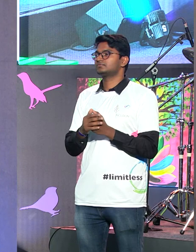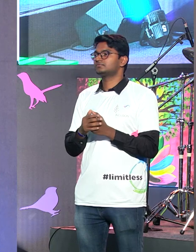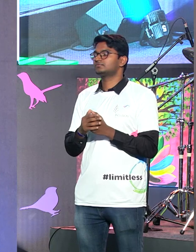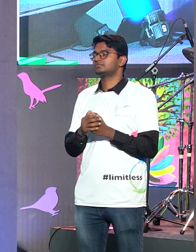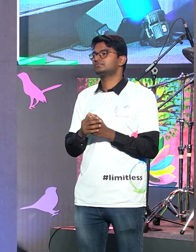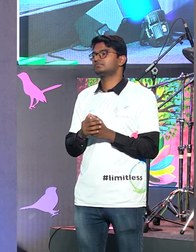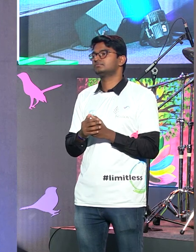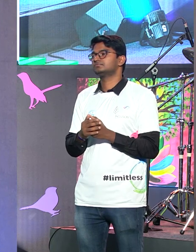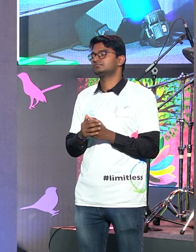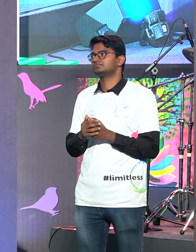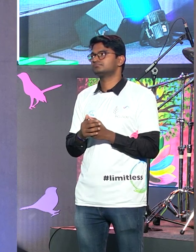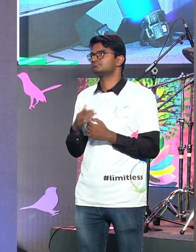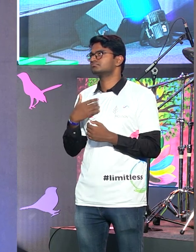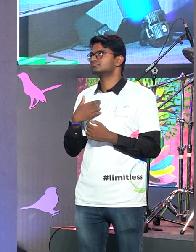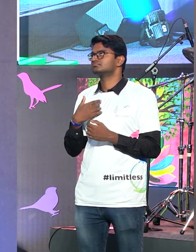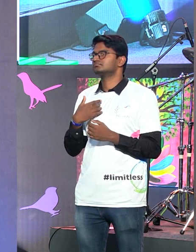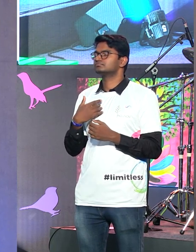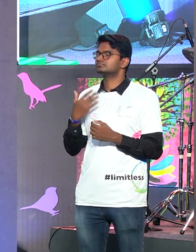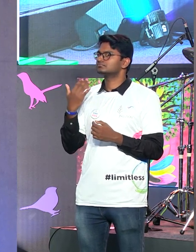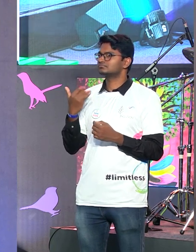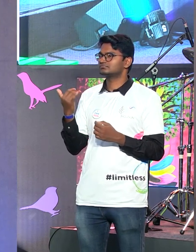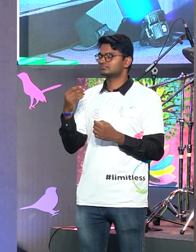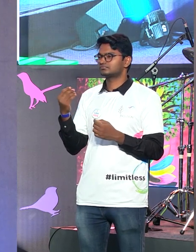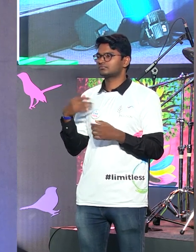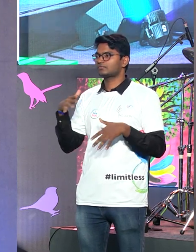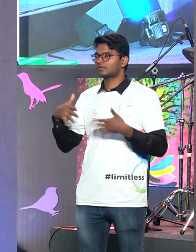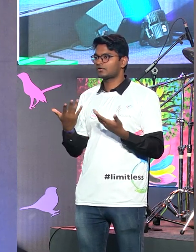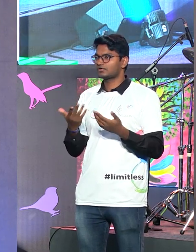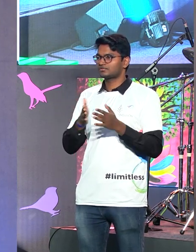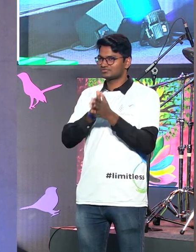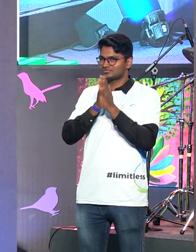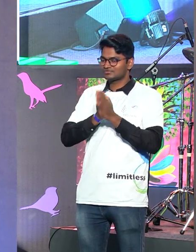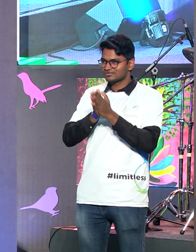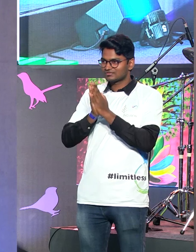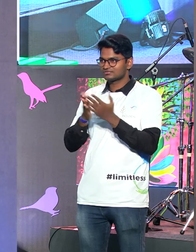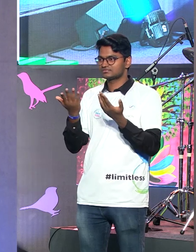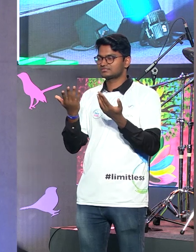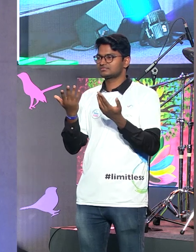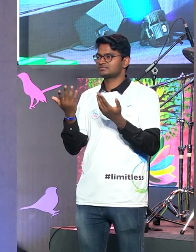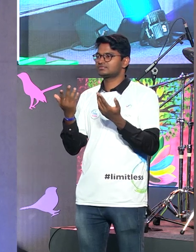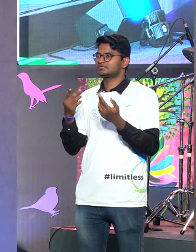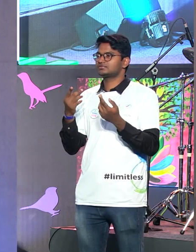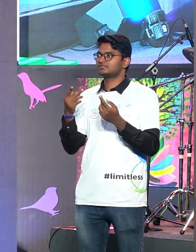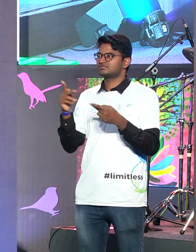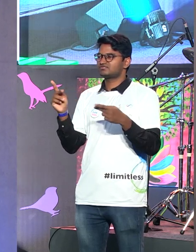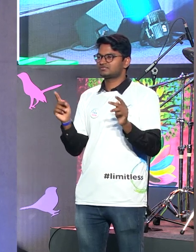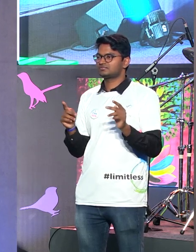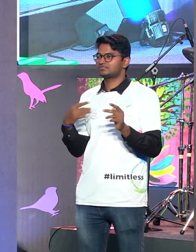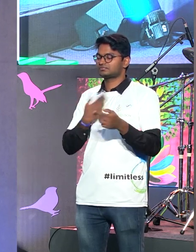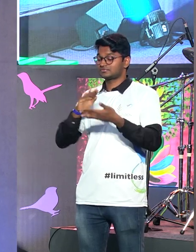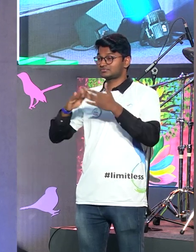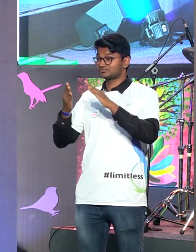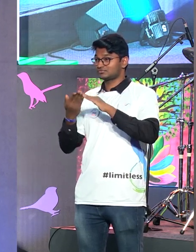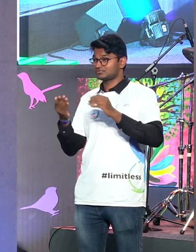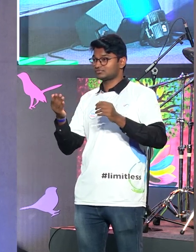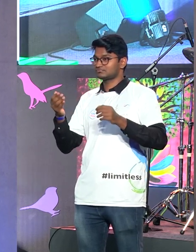much. And because prejudice and how religion has started playing this crazy role in our society, where it's